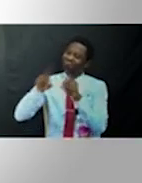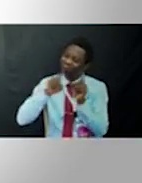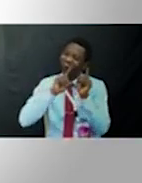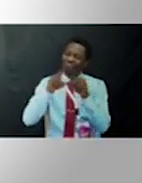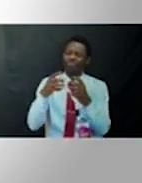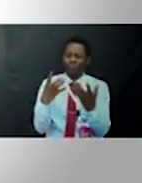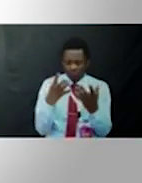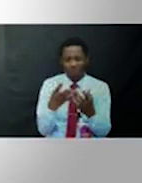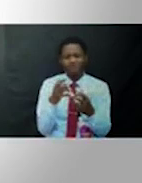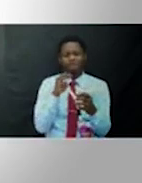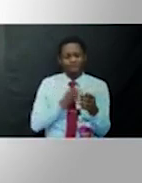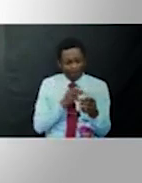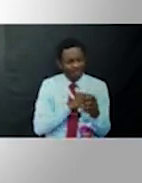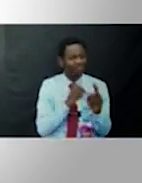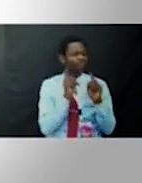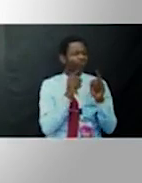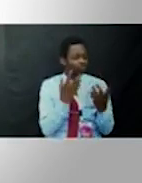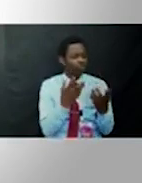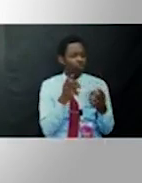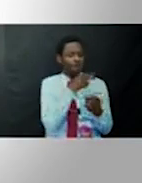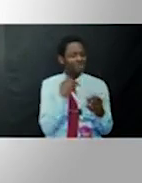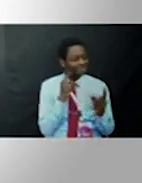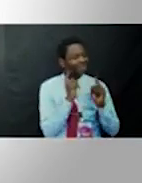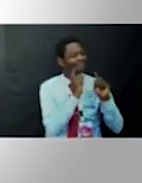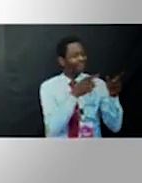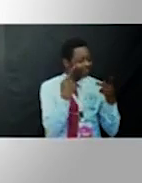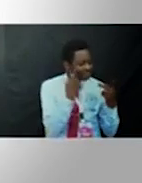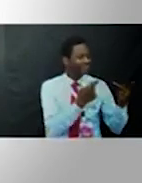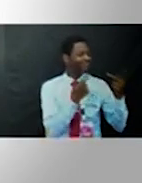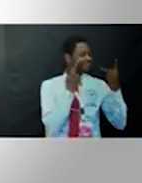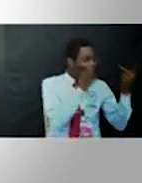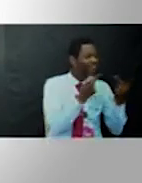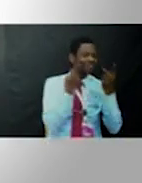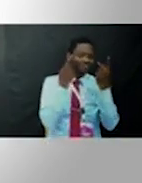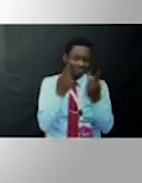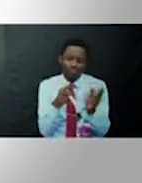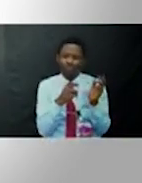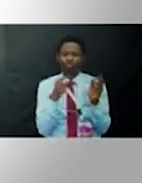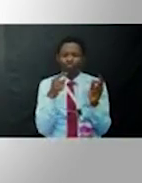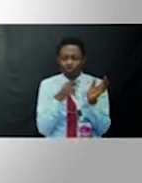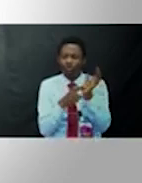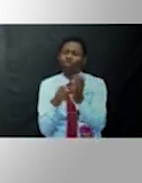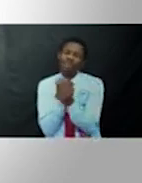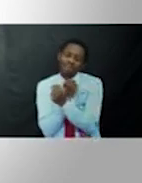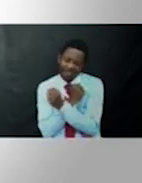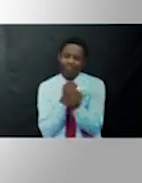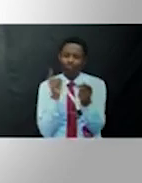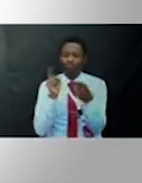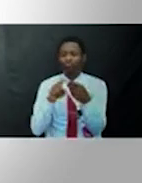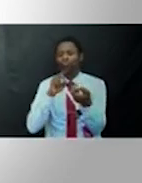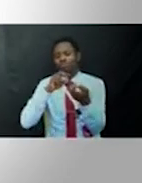They want us to contact them. They want us to show concern that we love them. We love